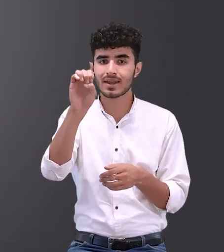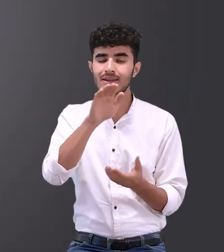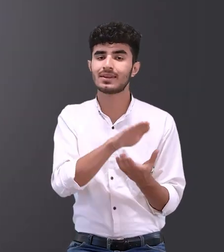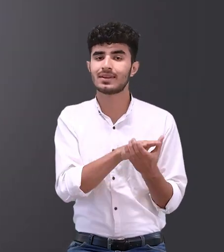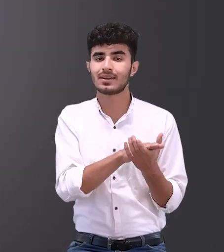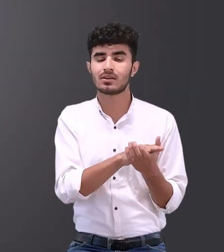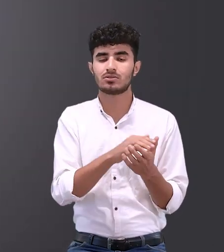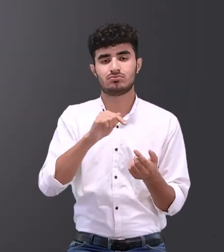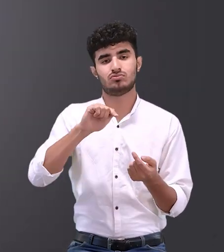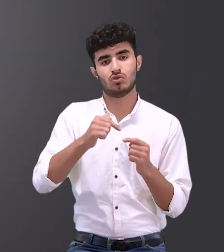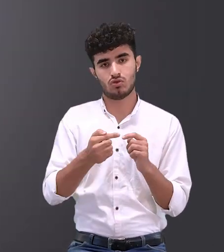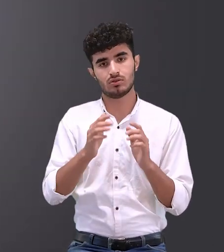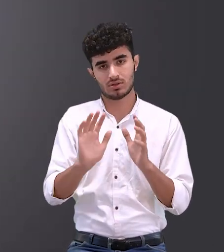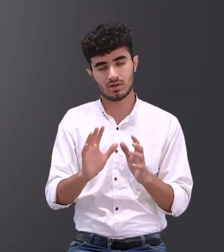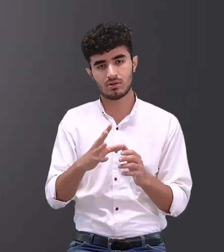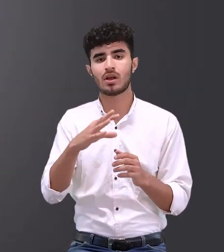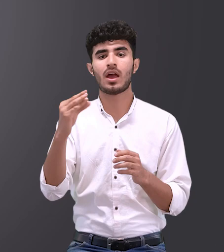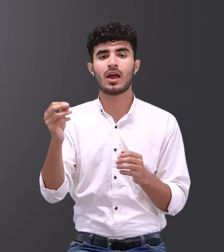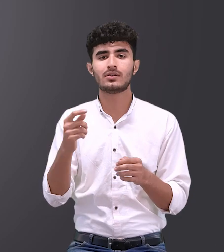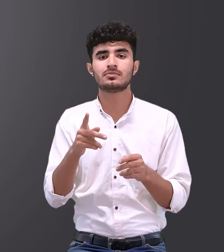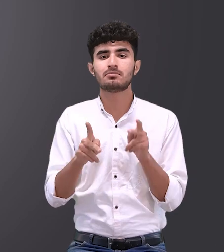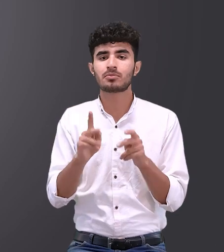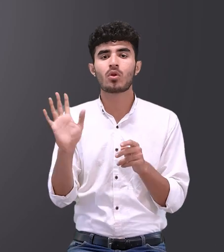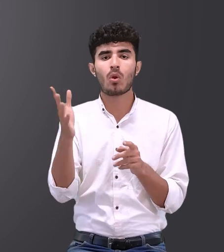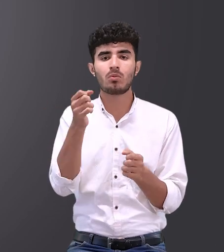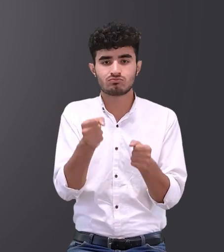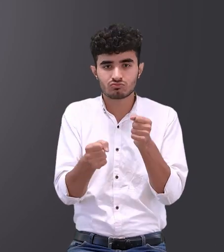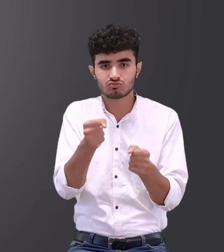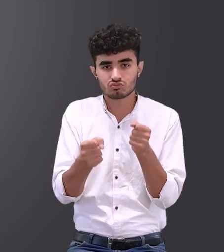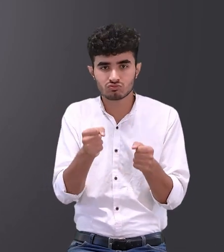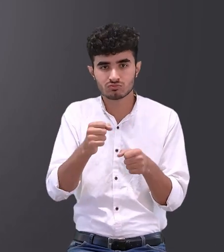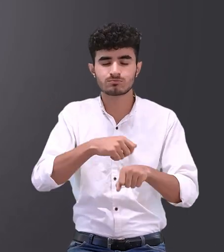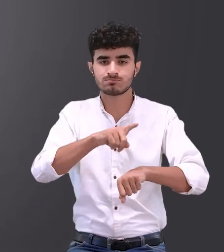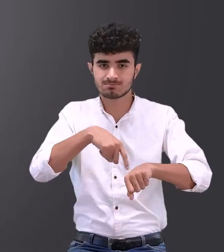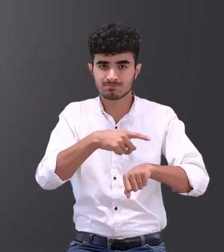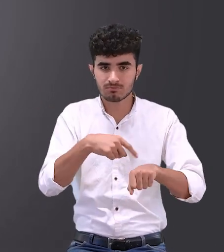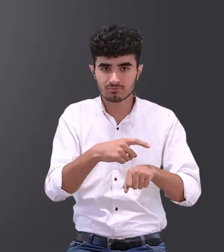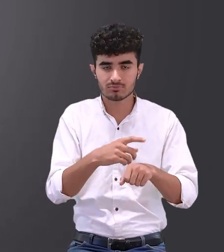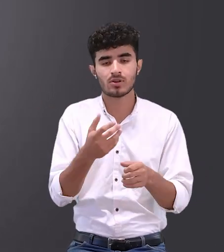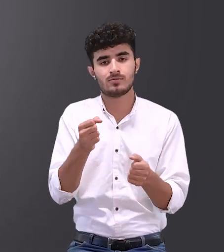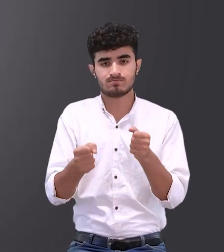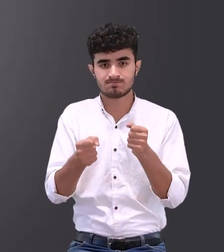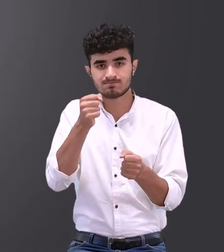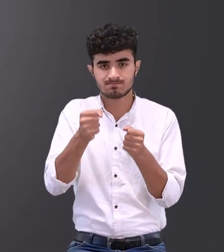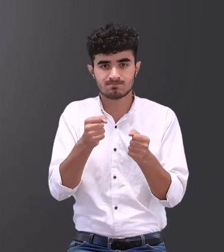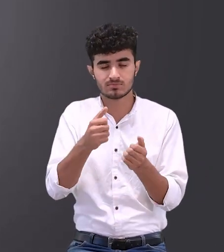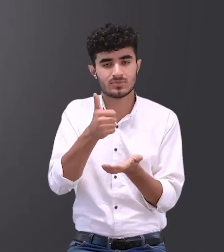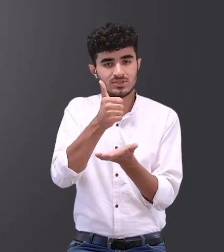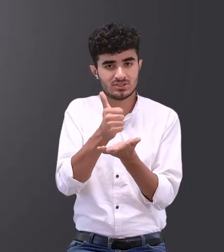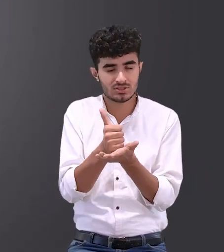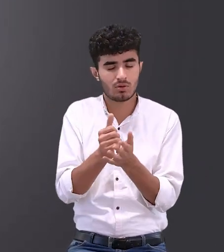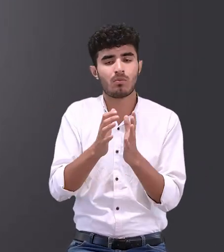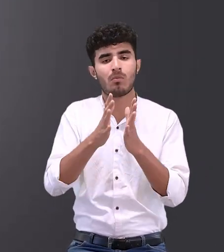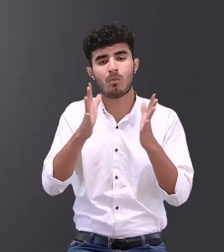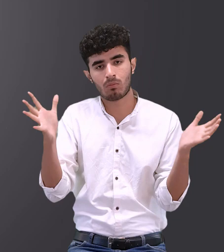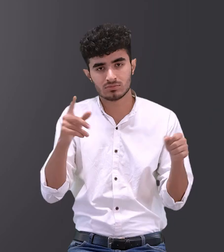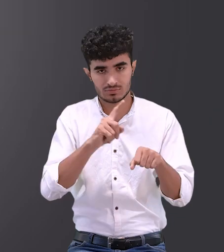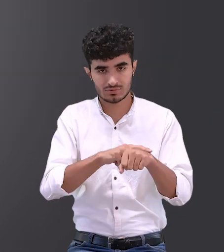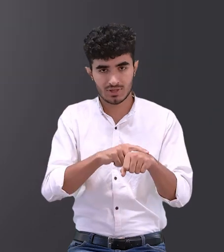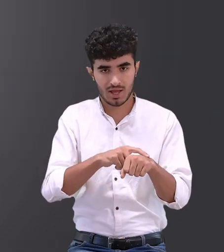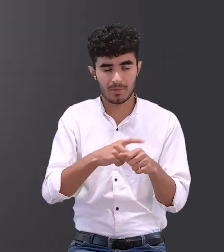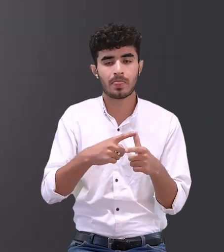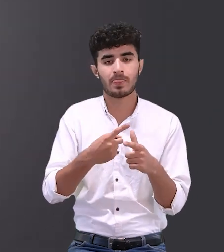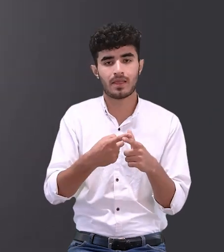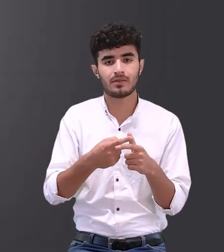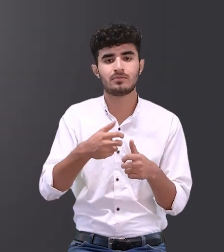stress. Professional drivers, people who drive a lot, they would sit a lot and develop hip and back problems